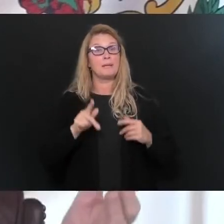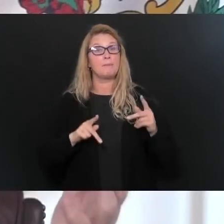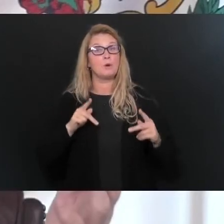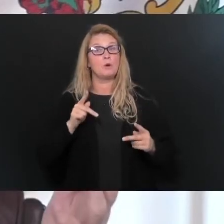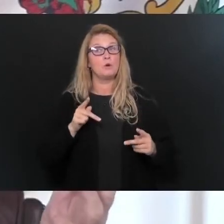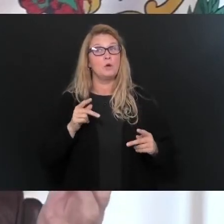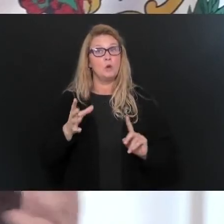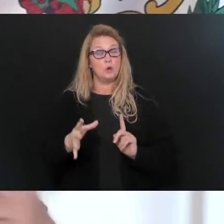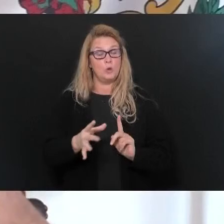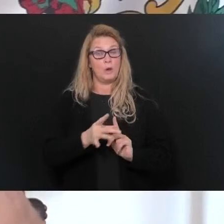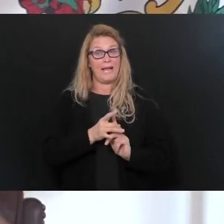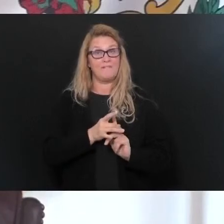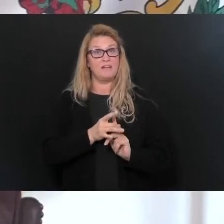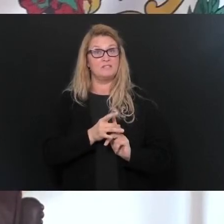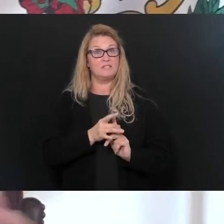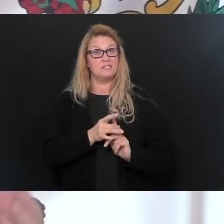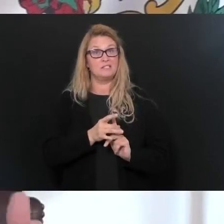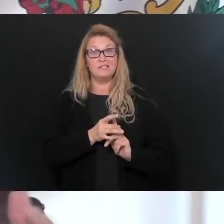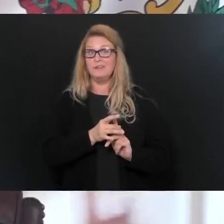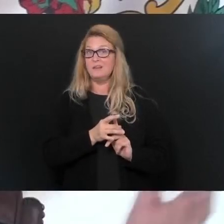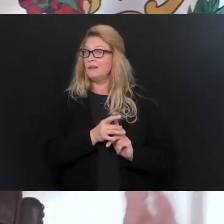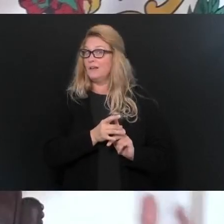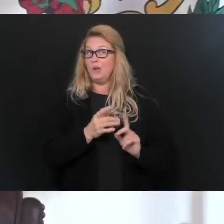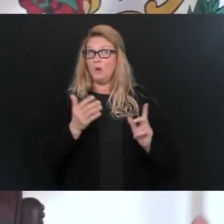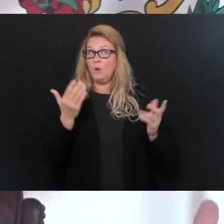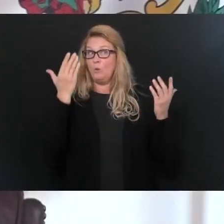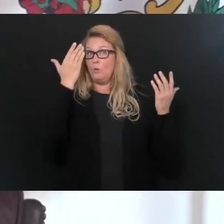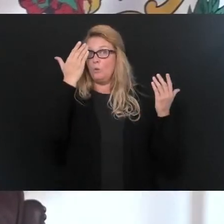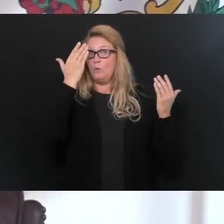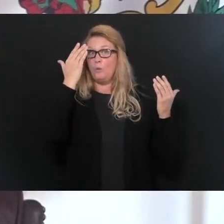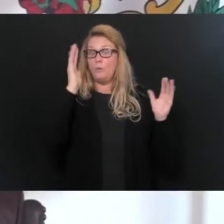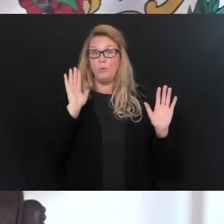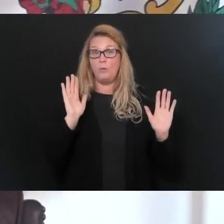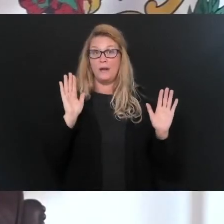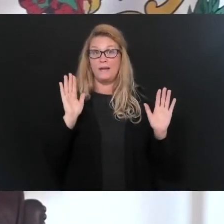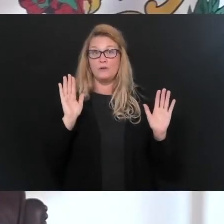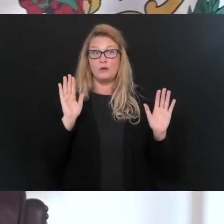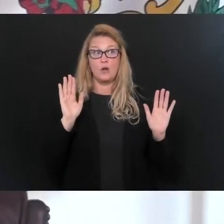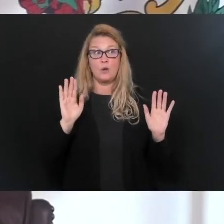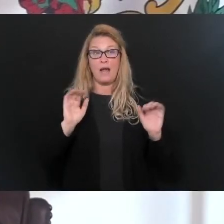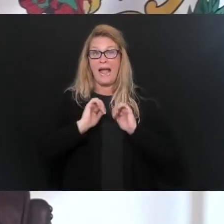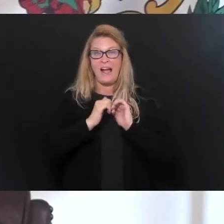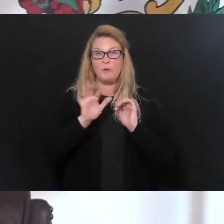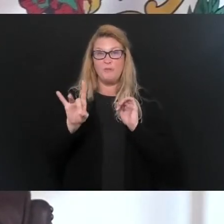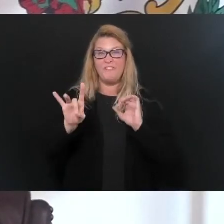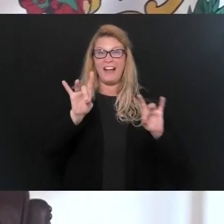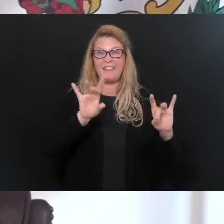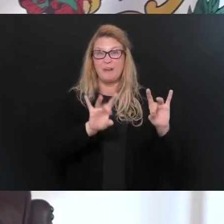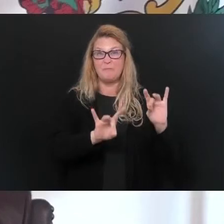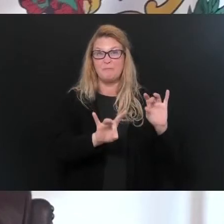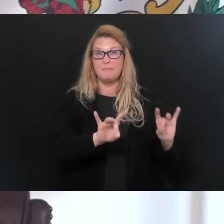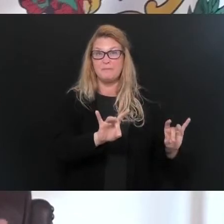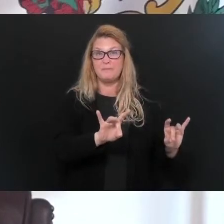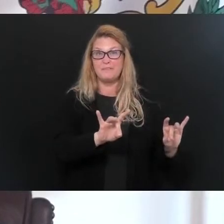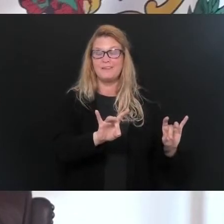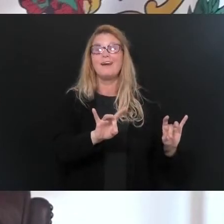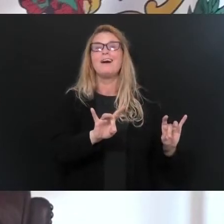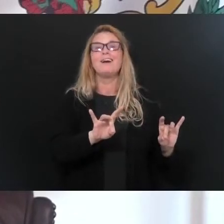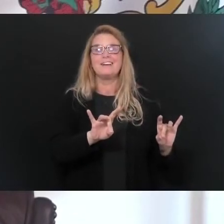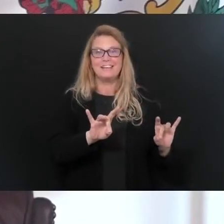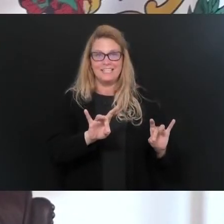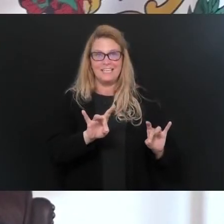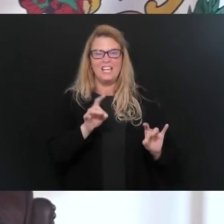have this and are positive, we don't have any way of finding them hardly, because there's only